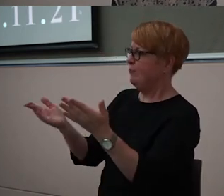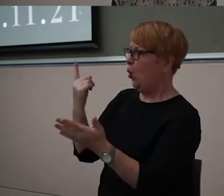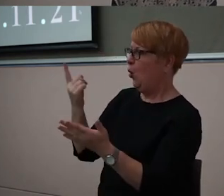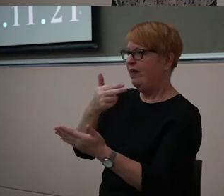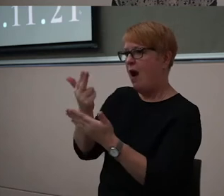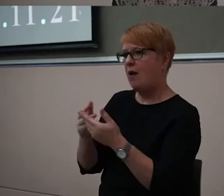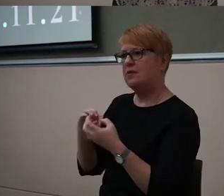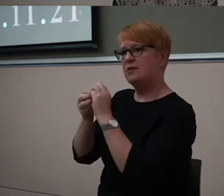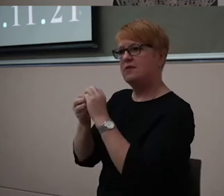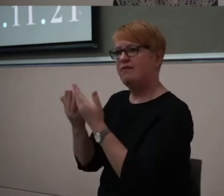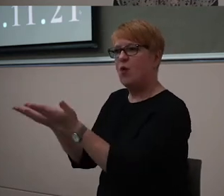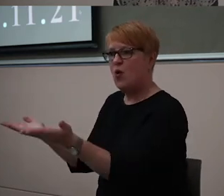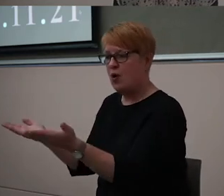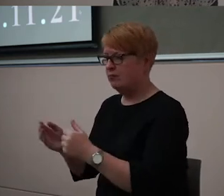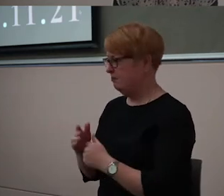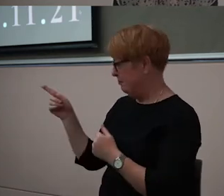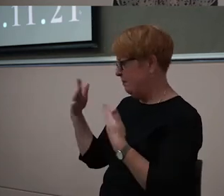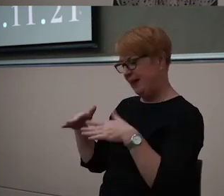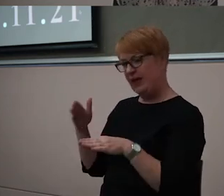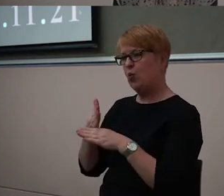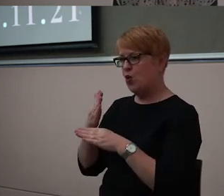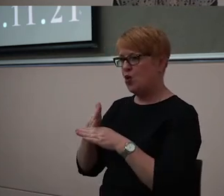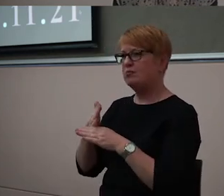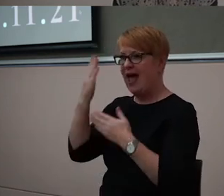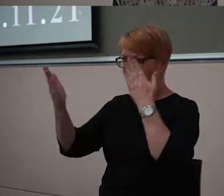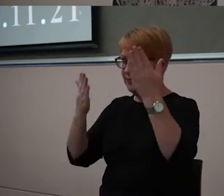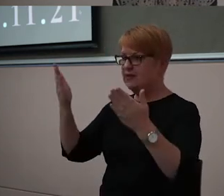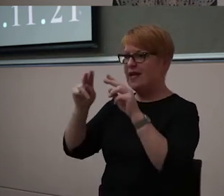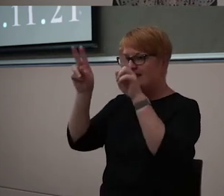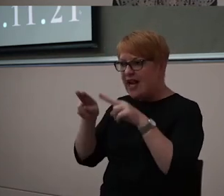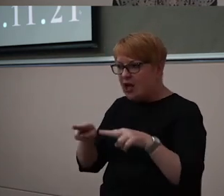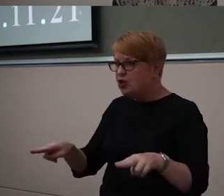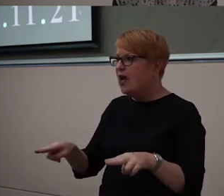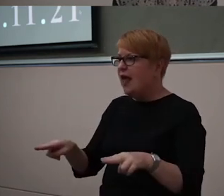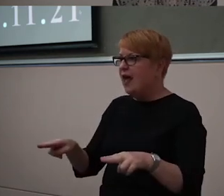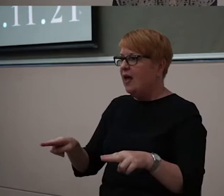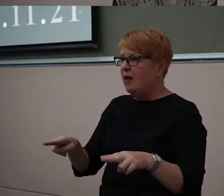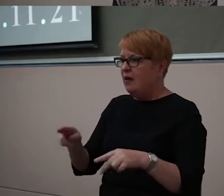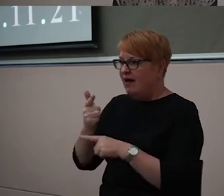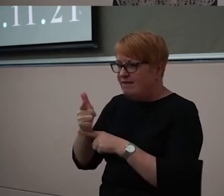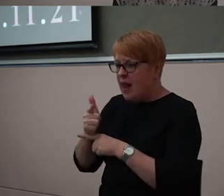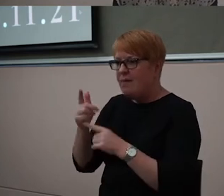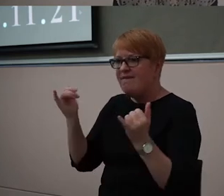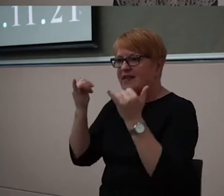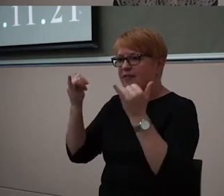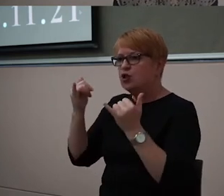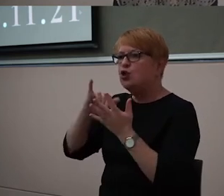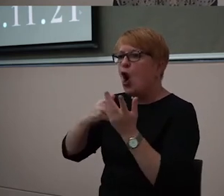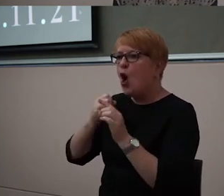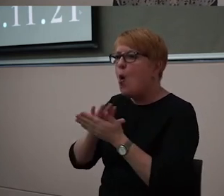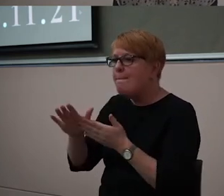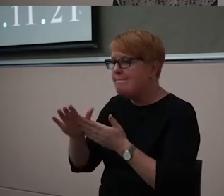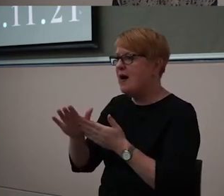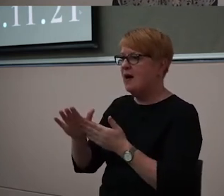has exhibited and worked internationally, including at the Cinema Africa Film Festival in Stockholm, Wising Art